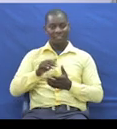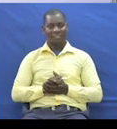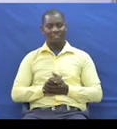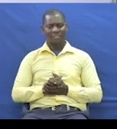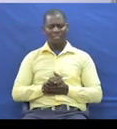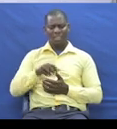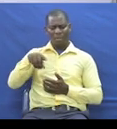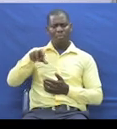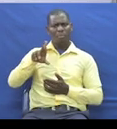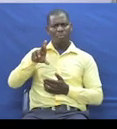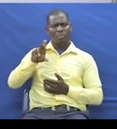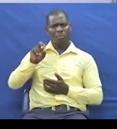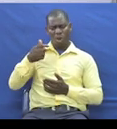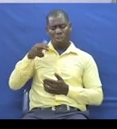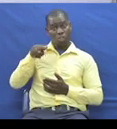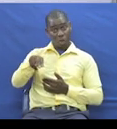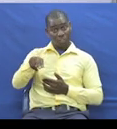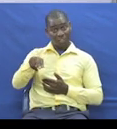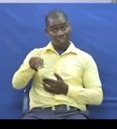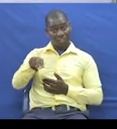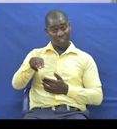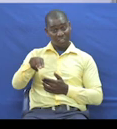A proton, first, is a